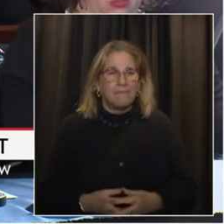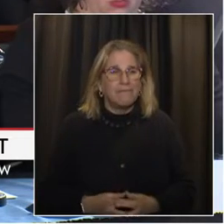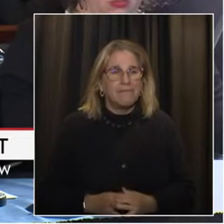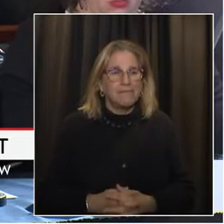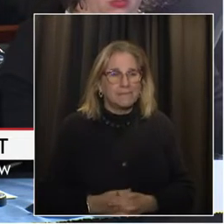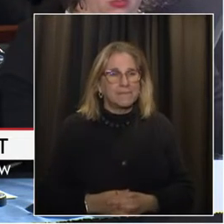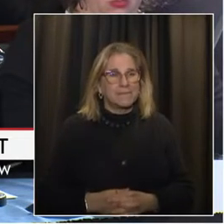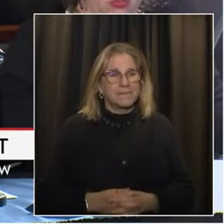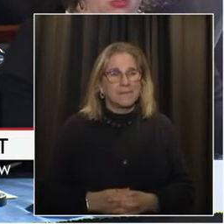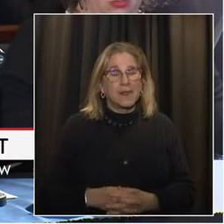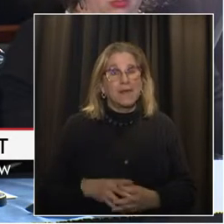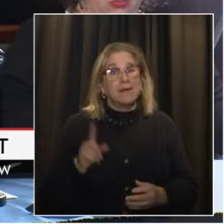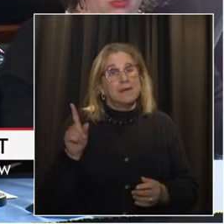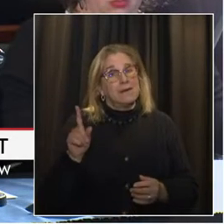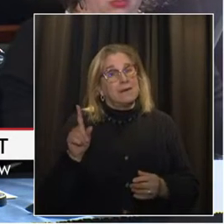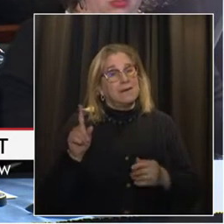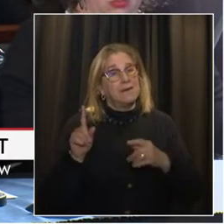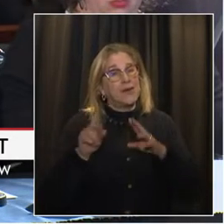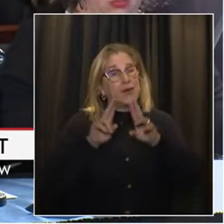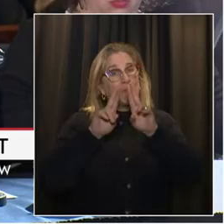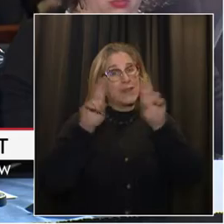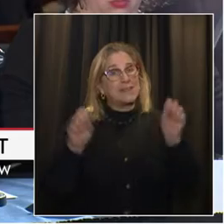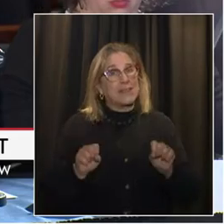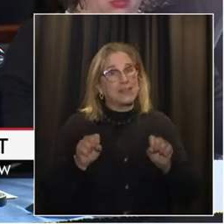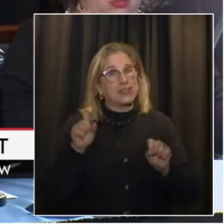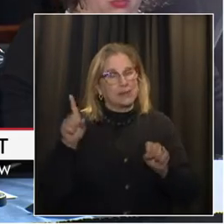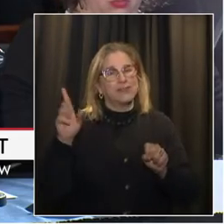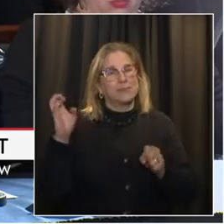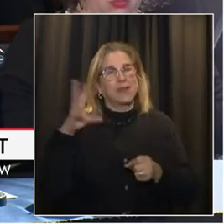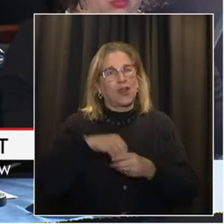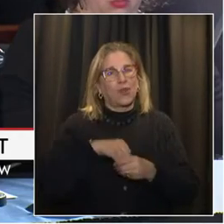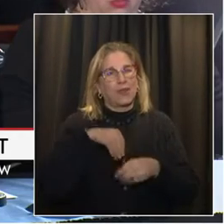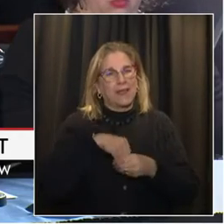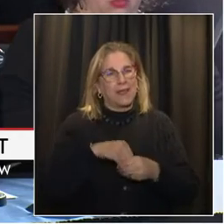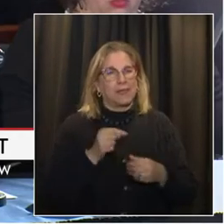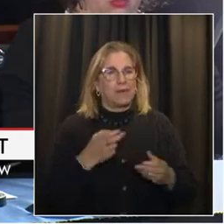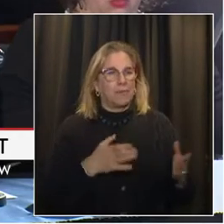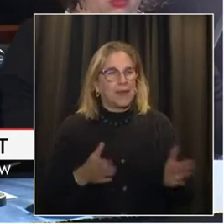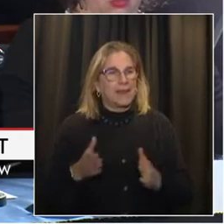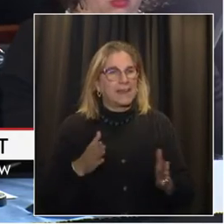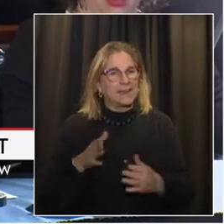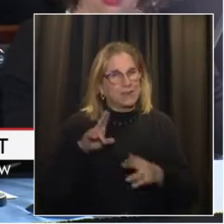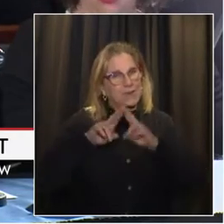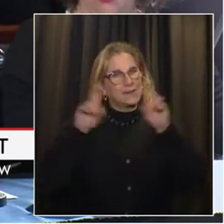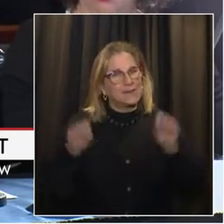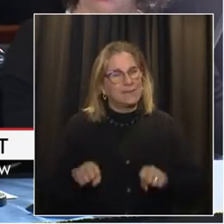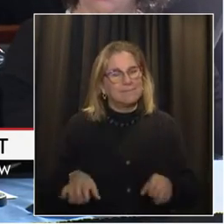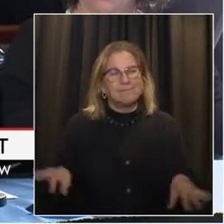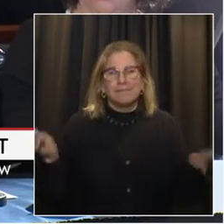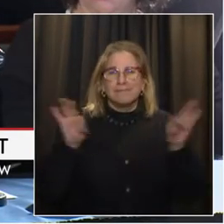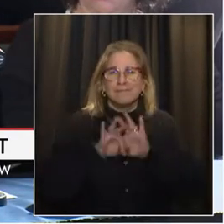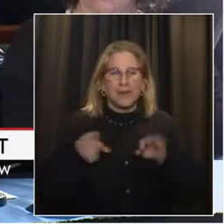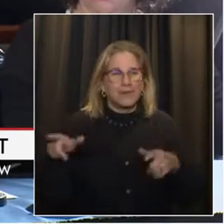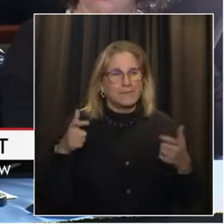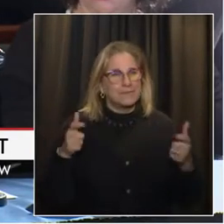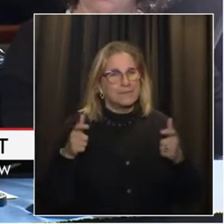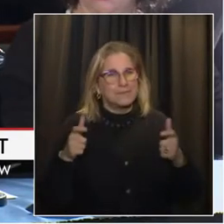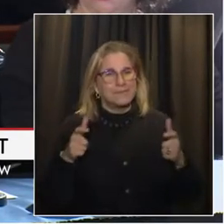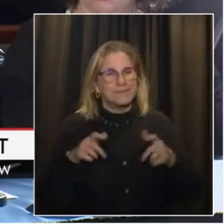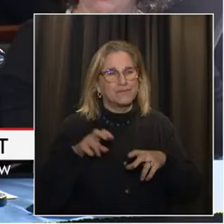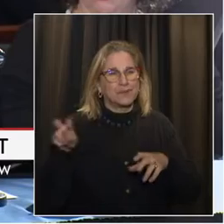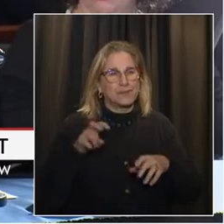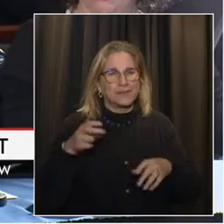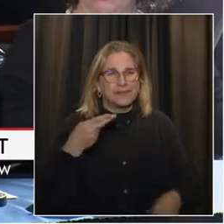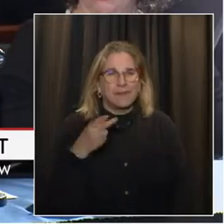downtown plan, just want to see if you want to talk, and Jody McLean, I know the work that you've done just to the north of